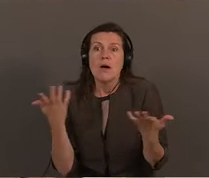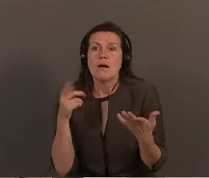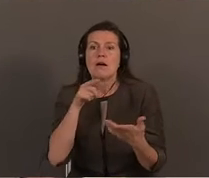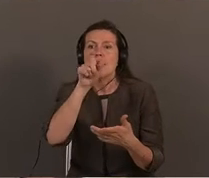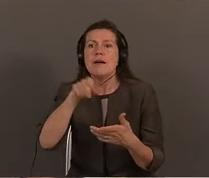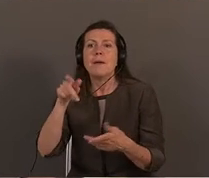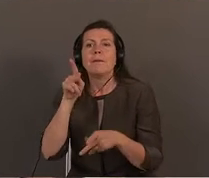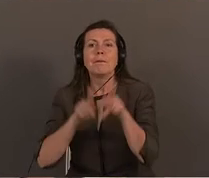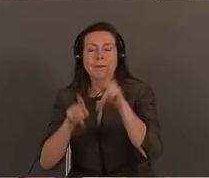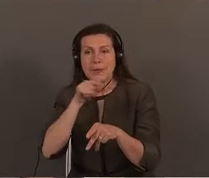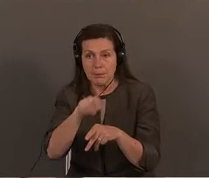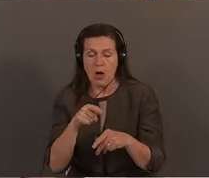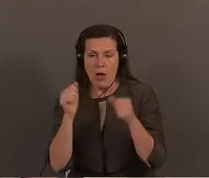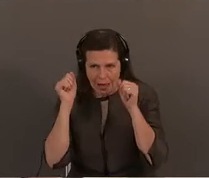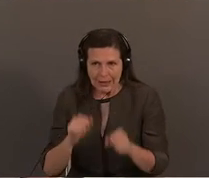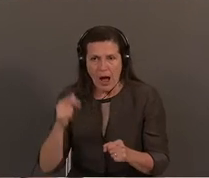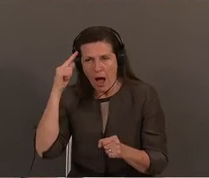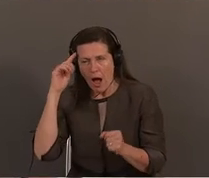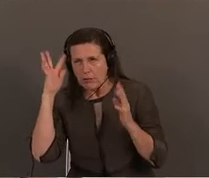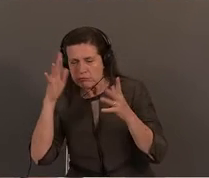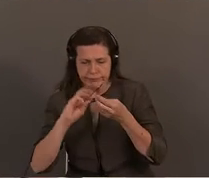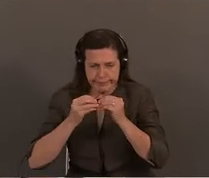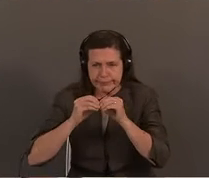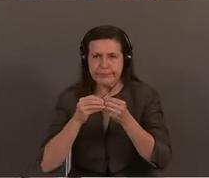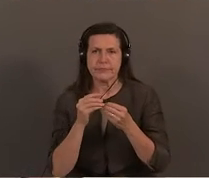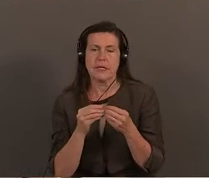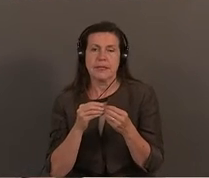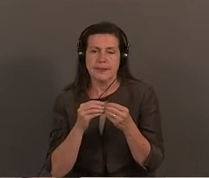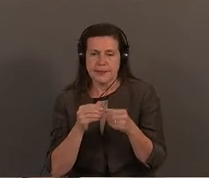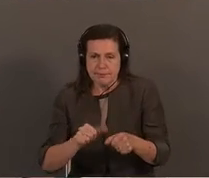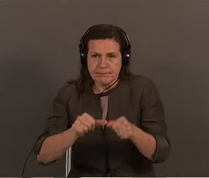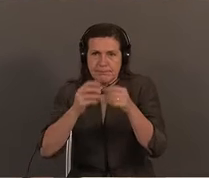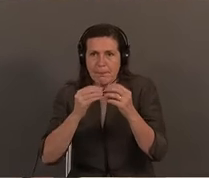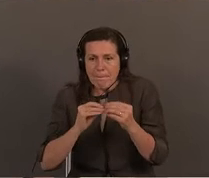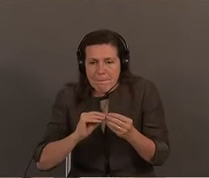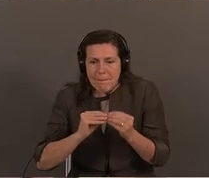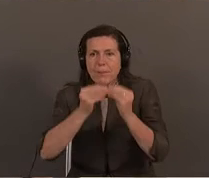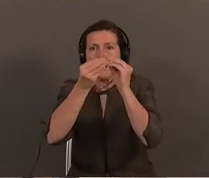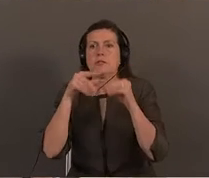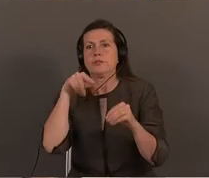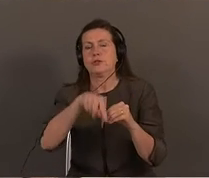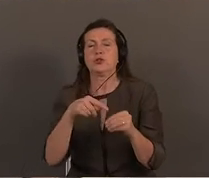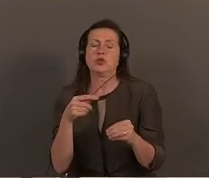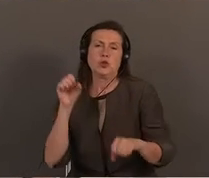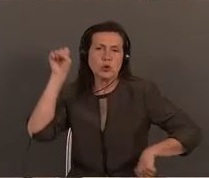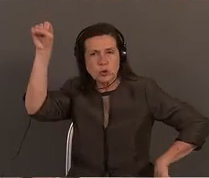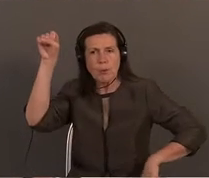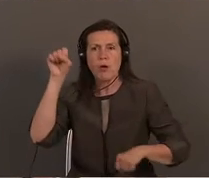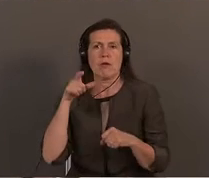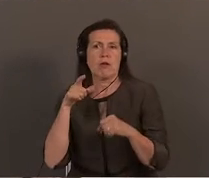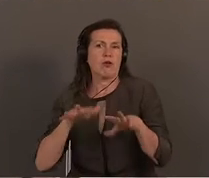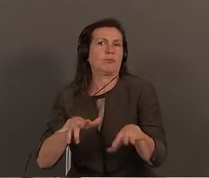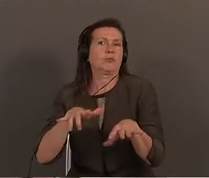those supercomputers. And today, the European Union is